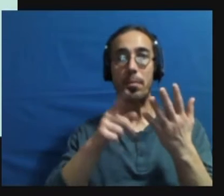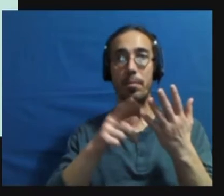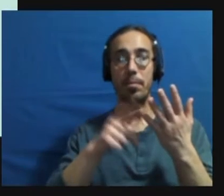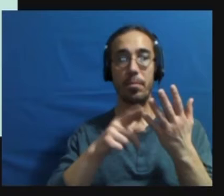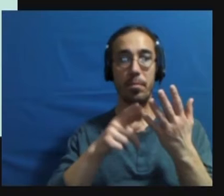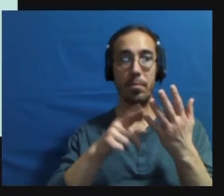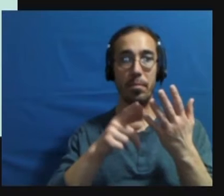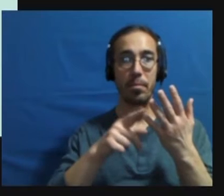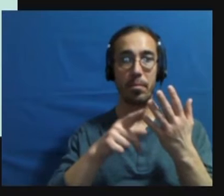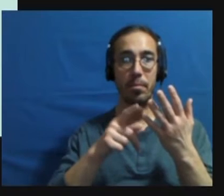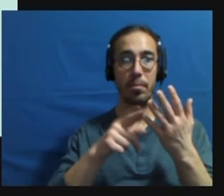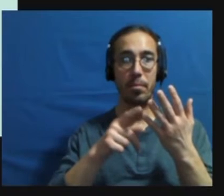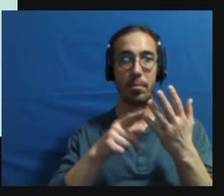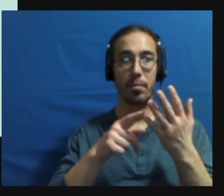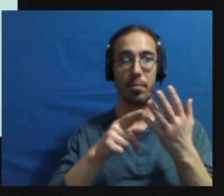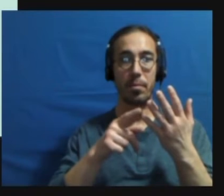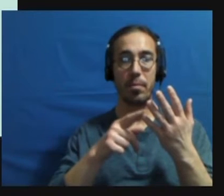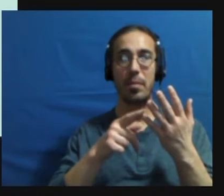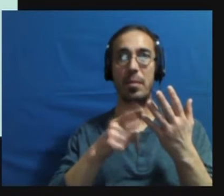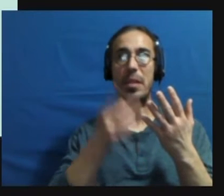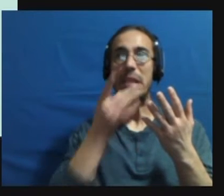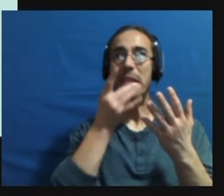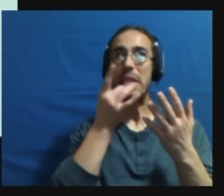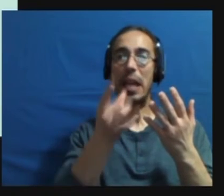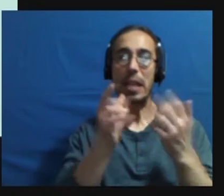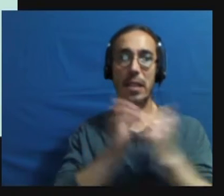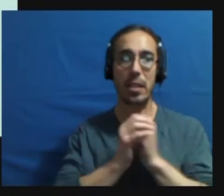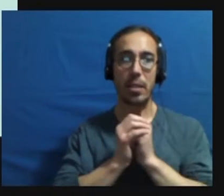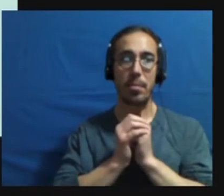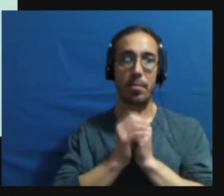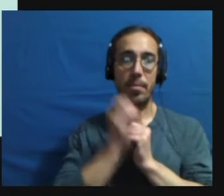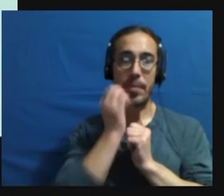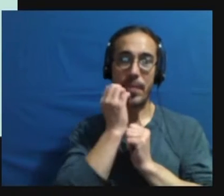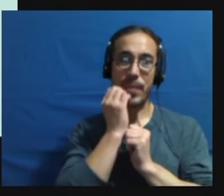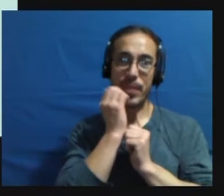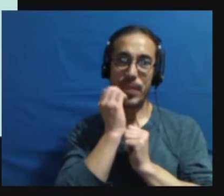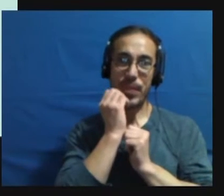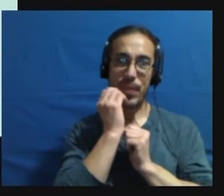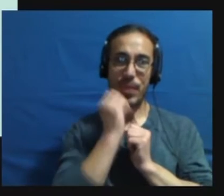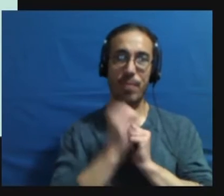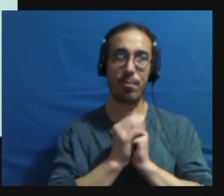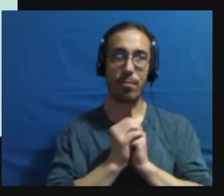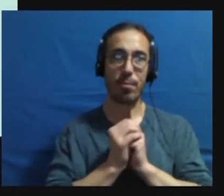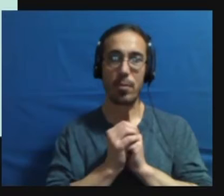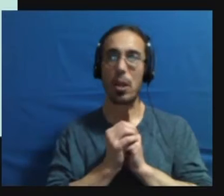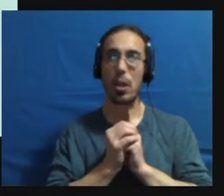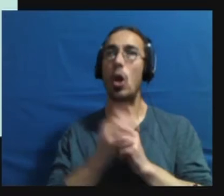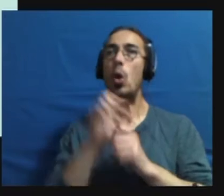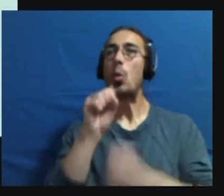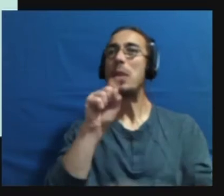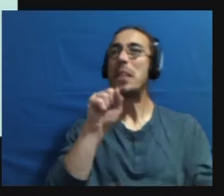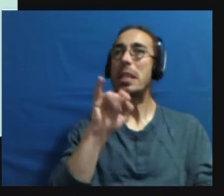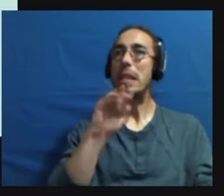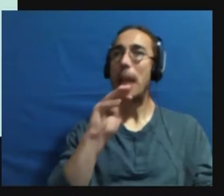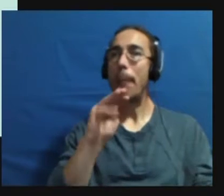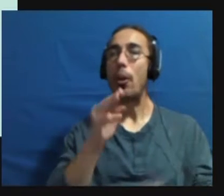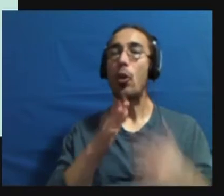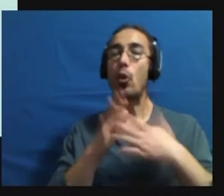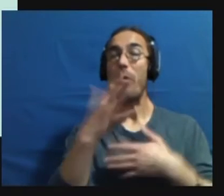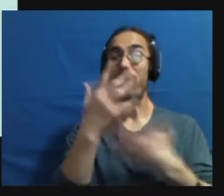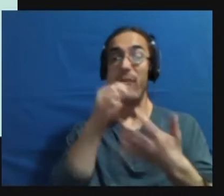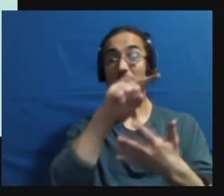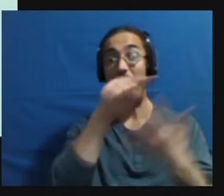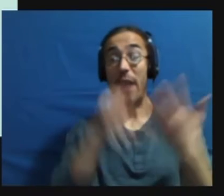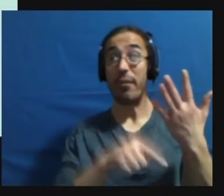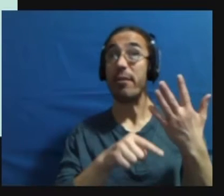olfactory; taste, gustatory. So we might actually stem through all 5 of these senses, and